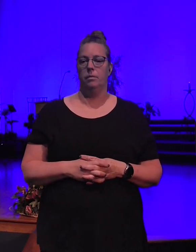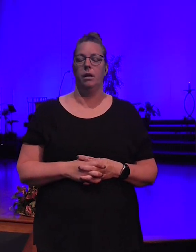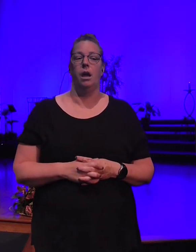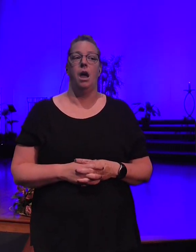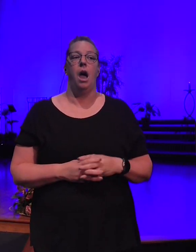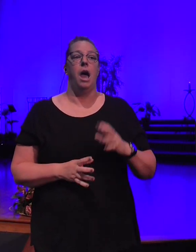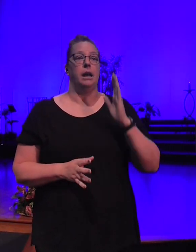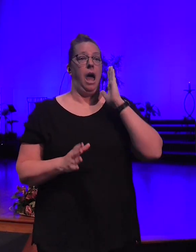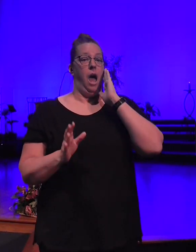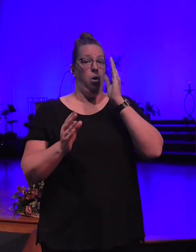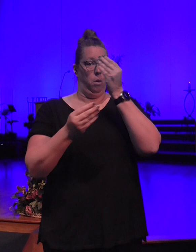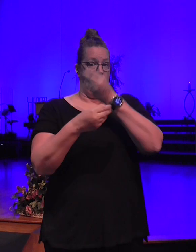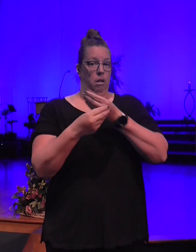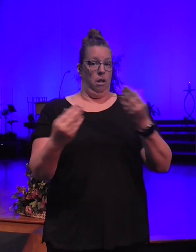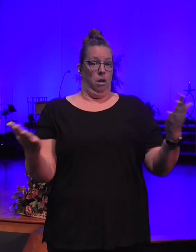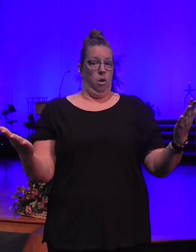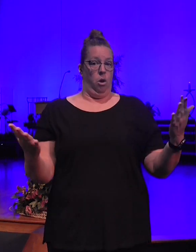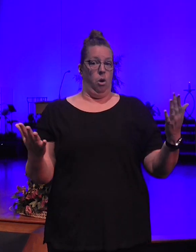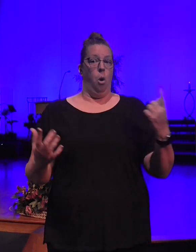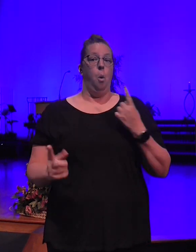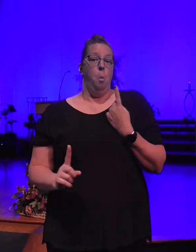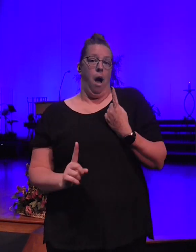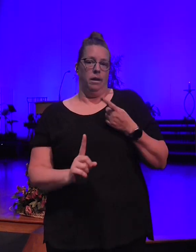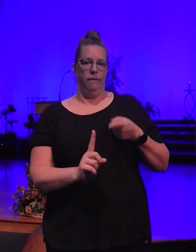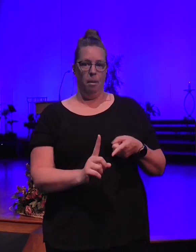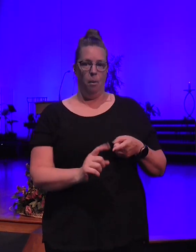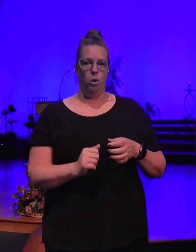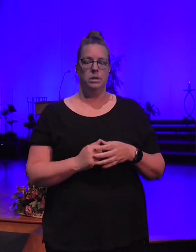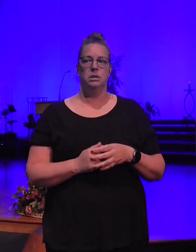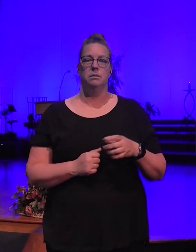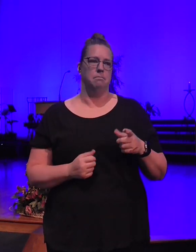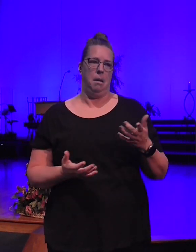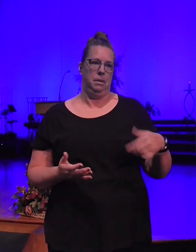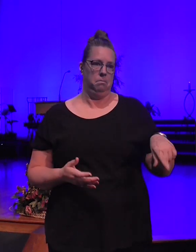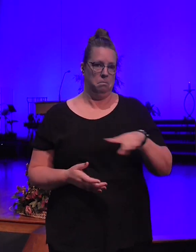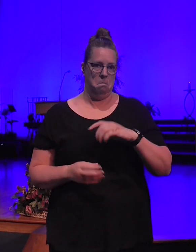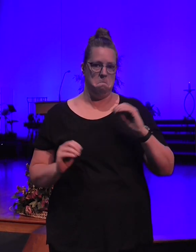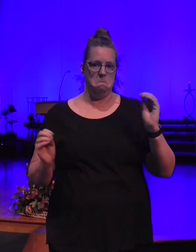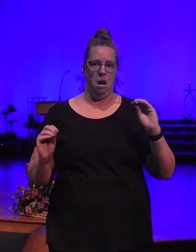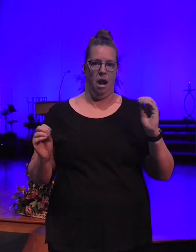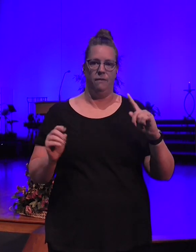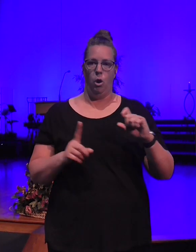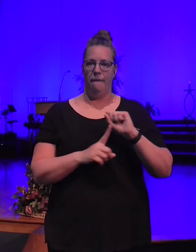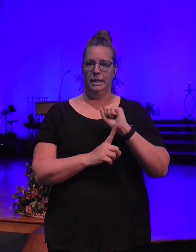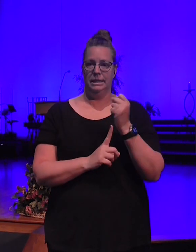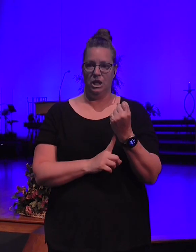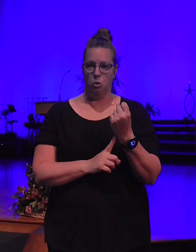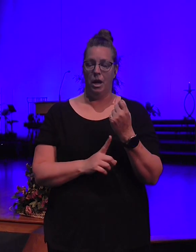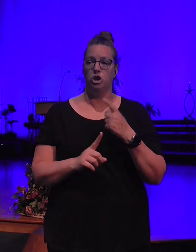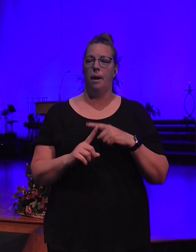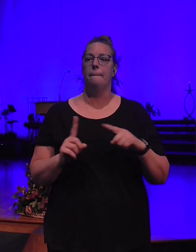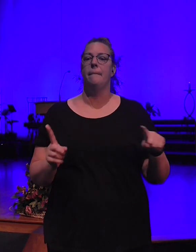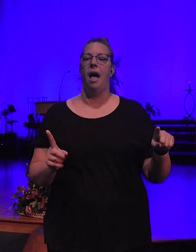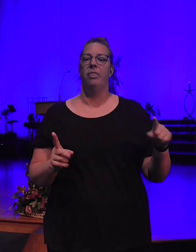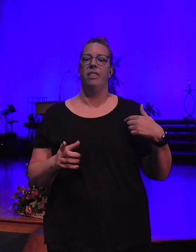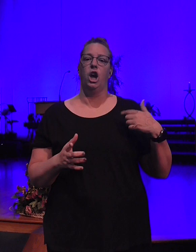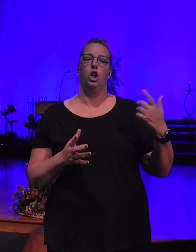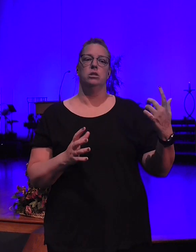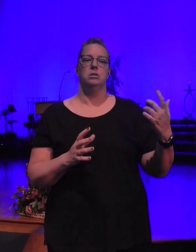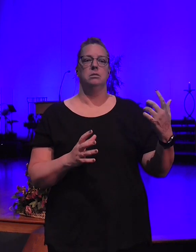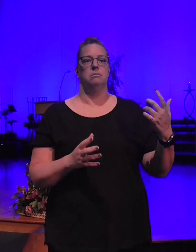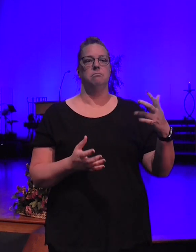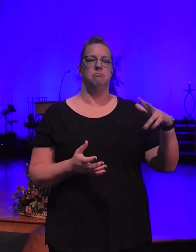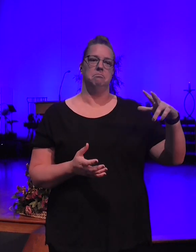is that, I don't know, maybe none of you have this situation occurring, but there are naysayers out there.